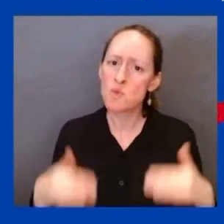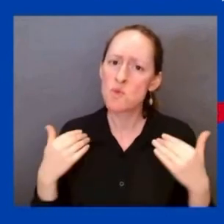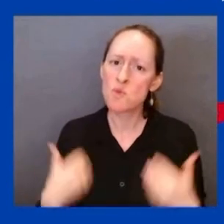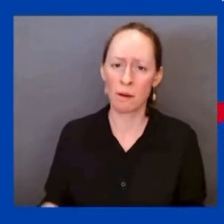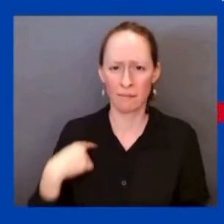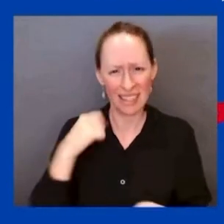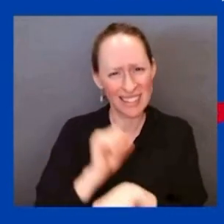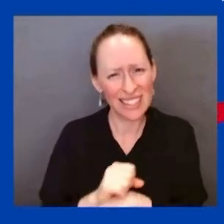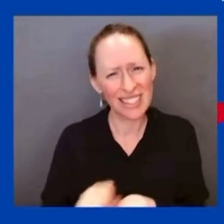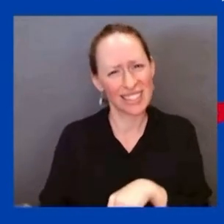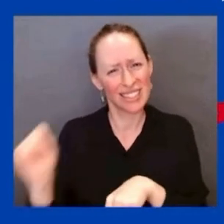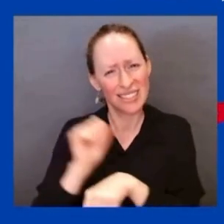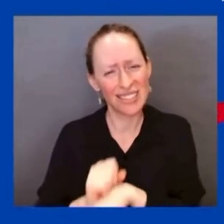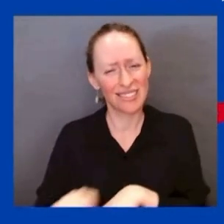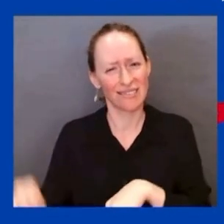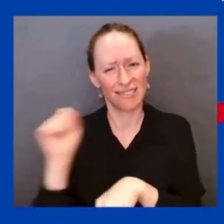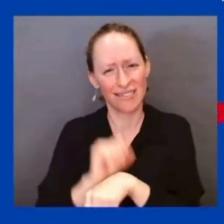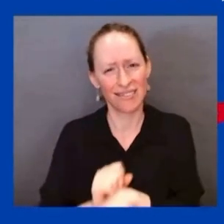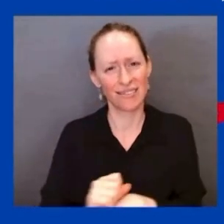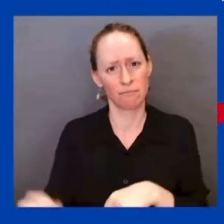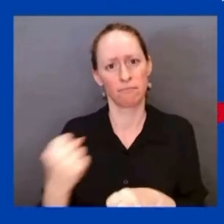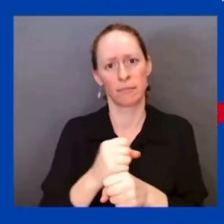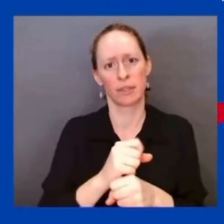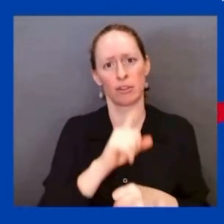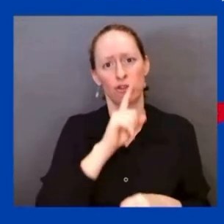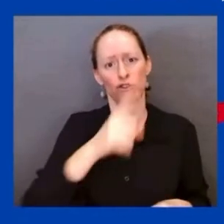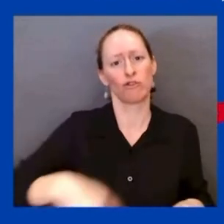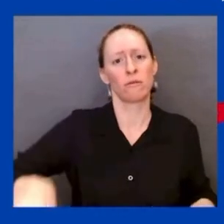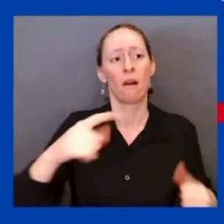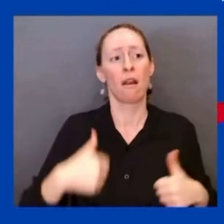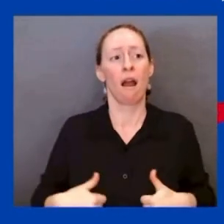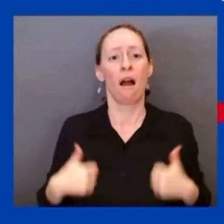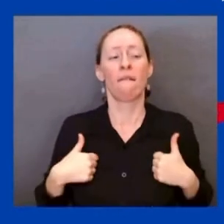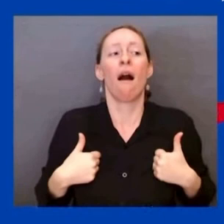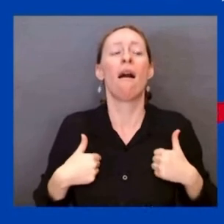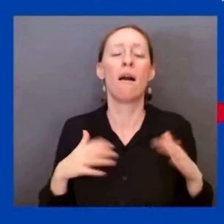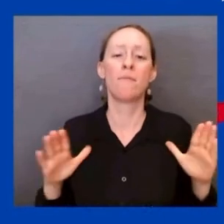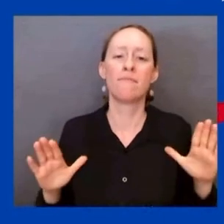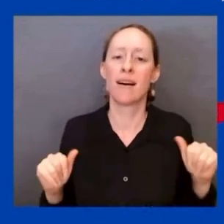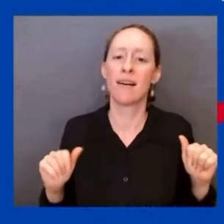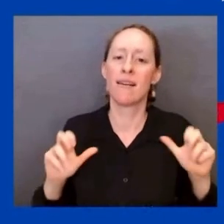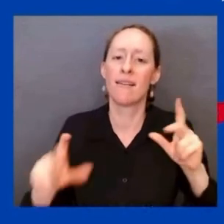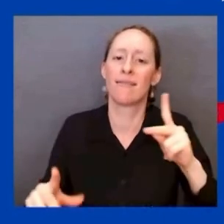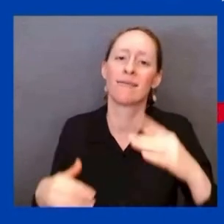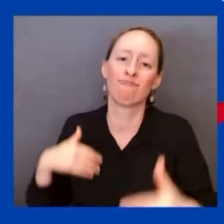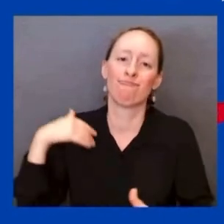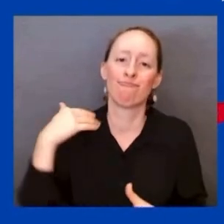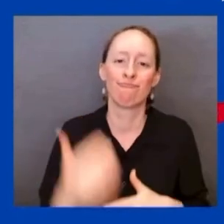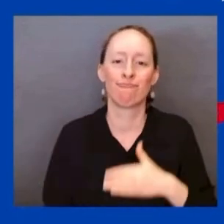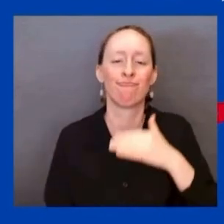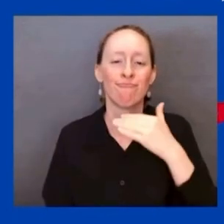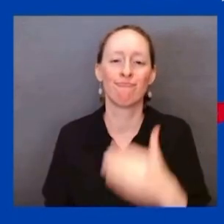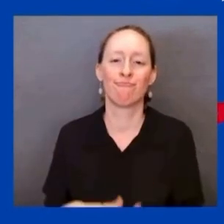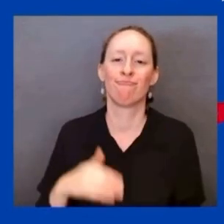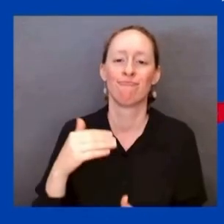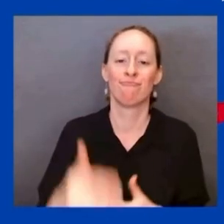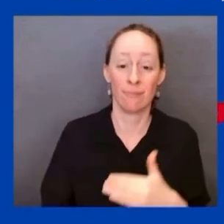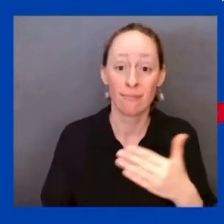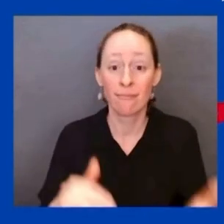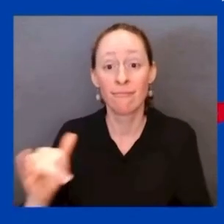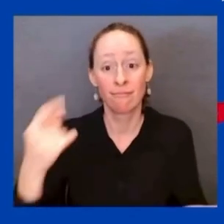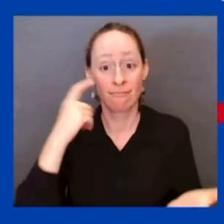the pandemic, the number of school nurses is now up 22%. The number of school social workers